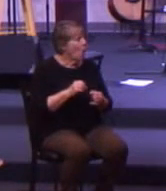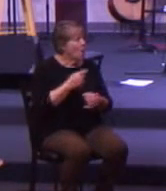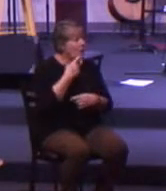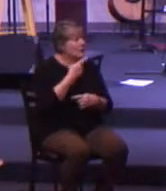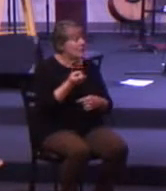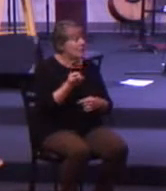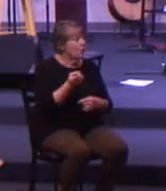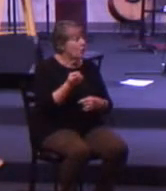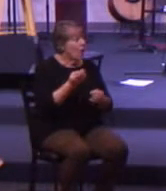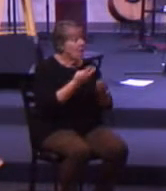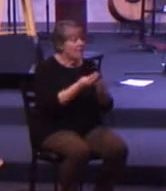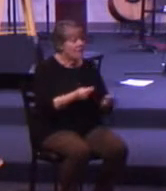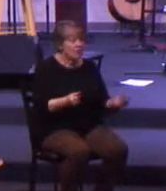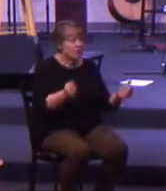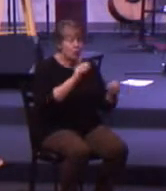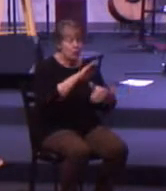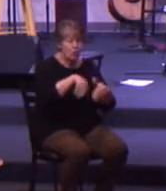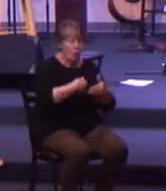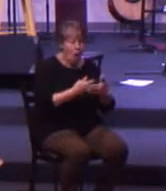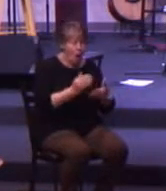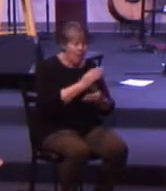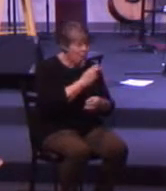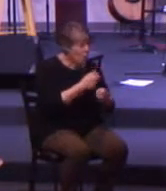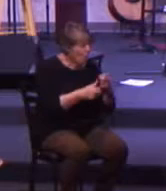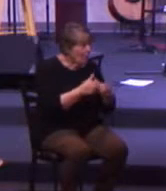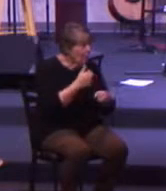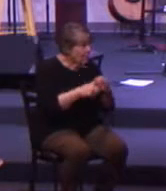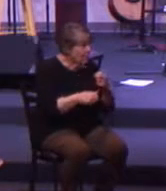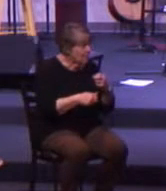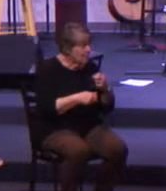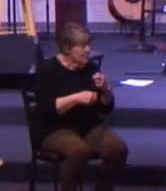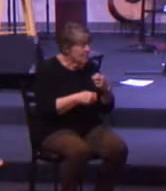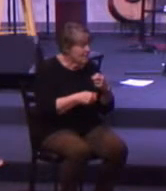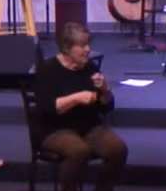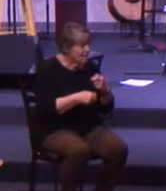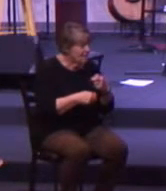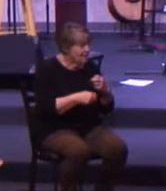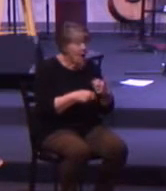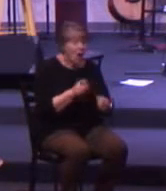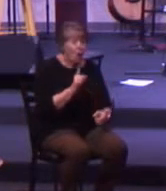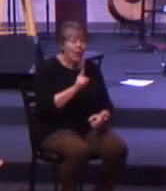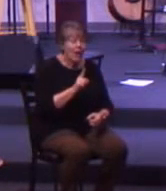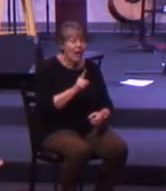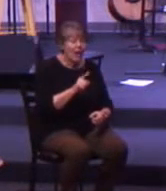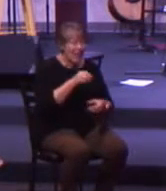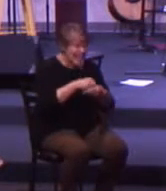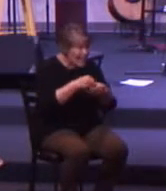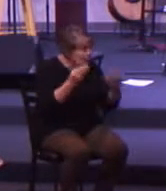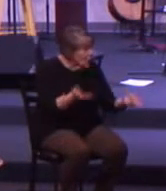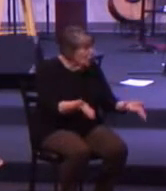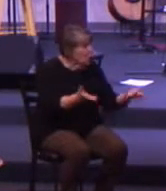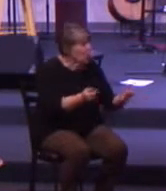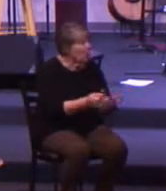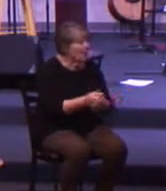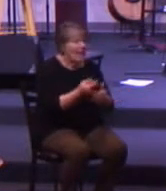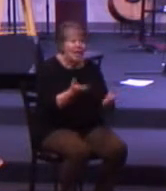your problems can be found entirely in you. You have what it takes. You've got everything you